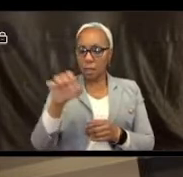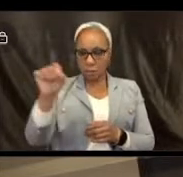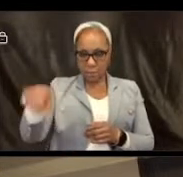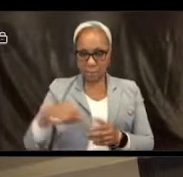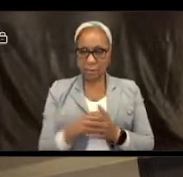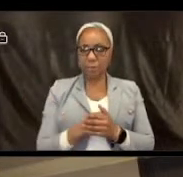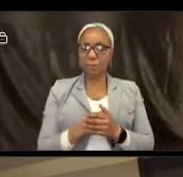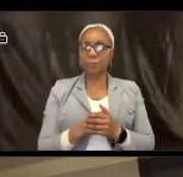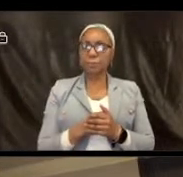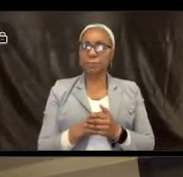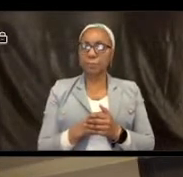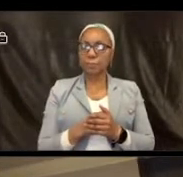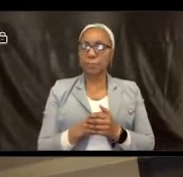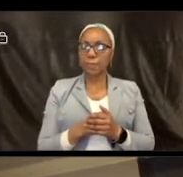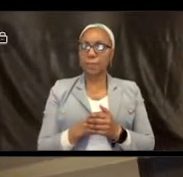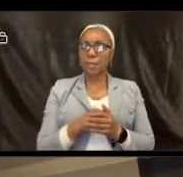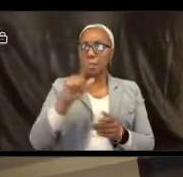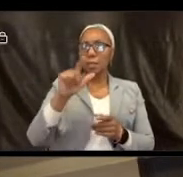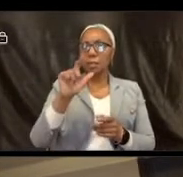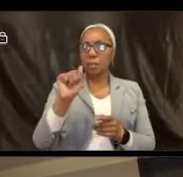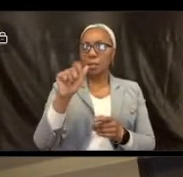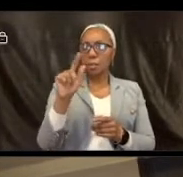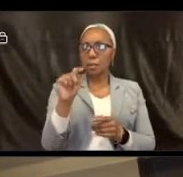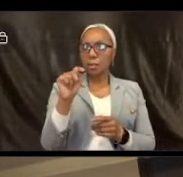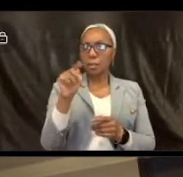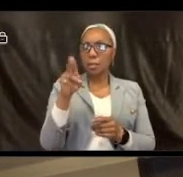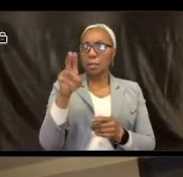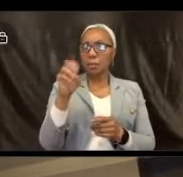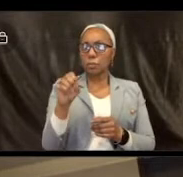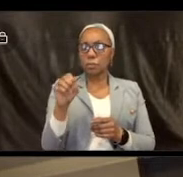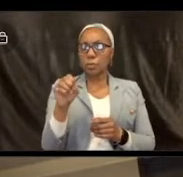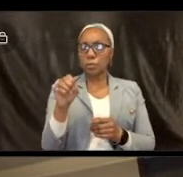Yes. Latour,